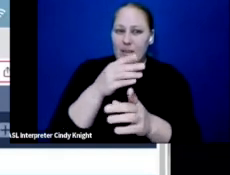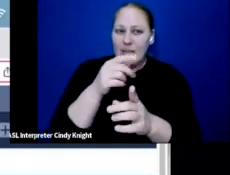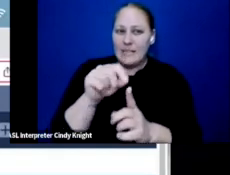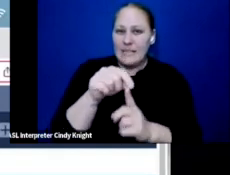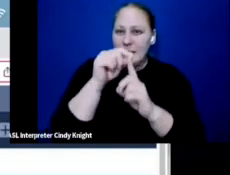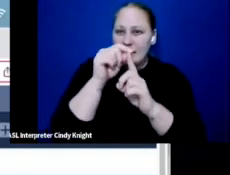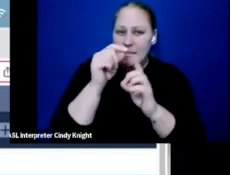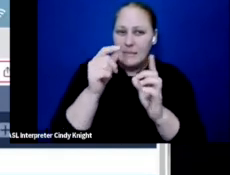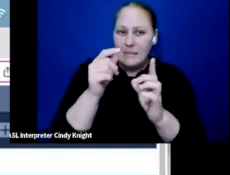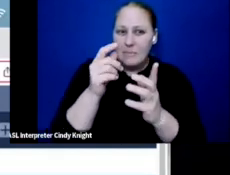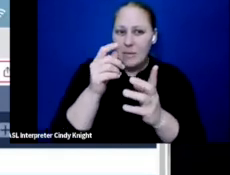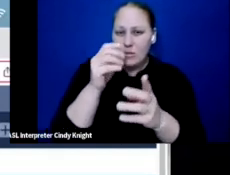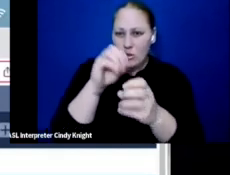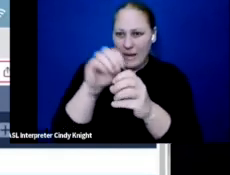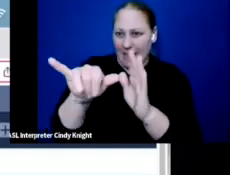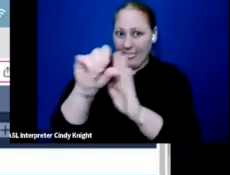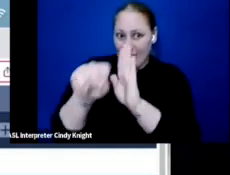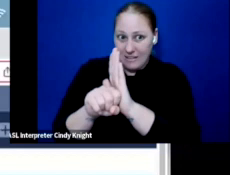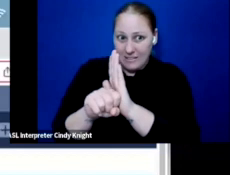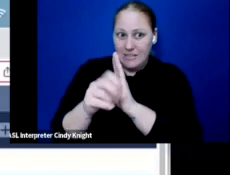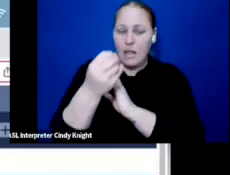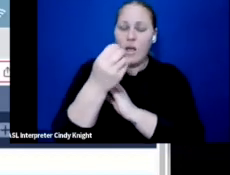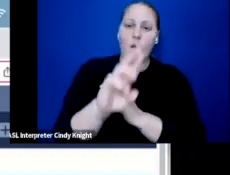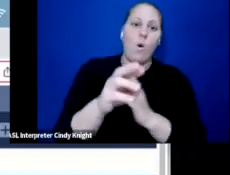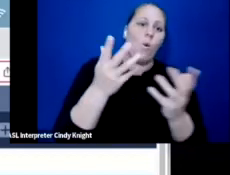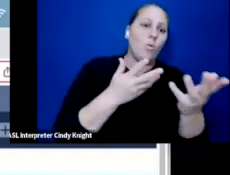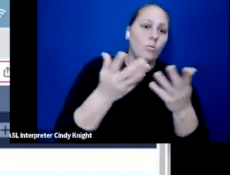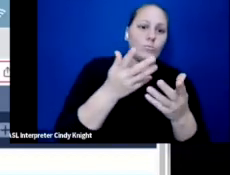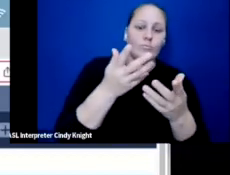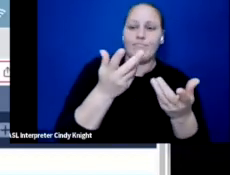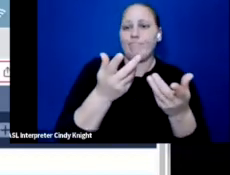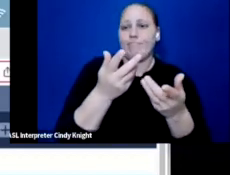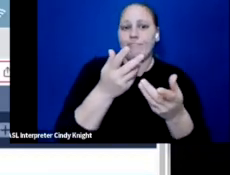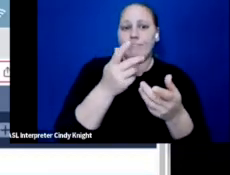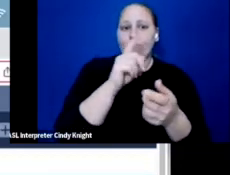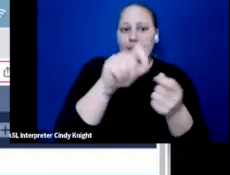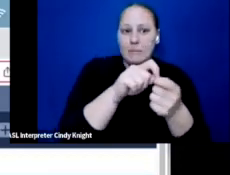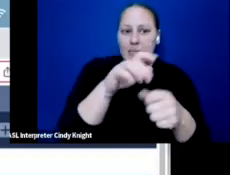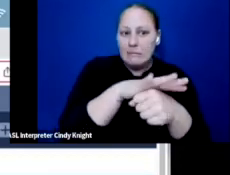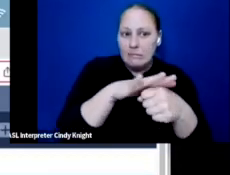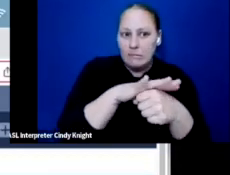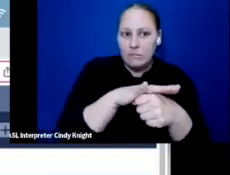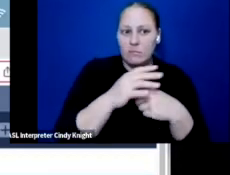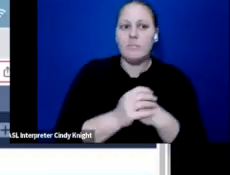within a state or certain location.